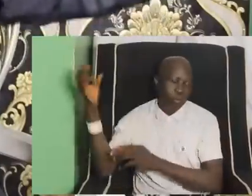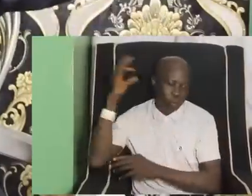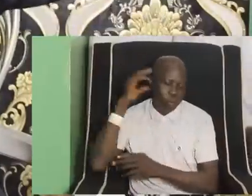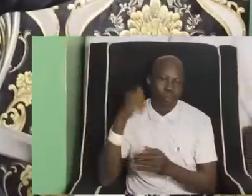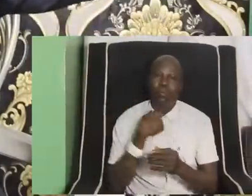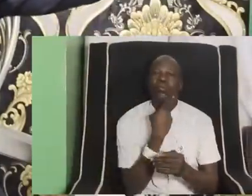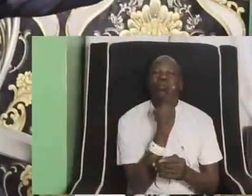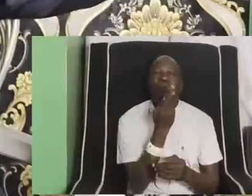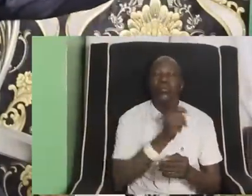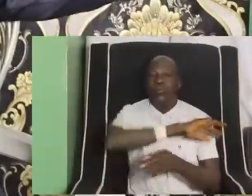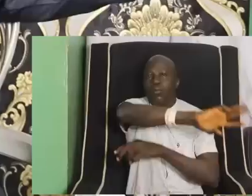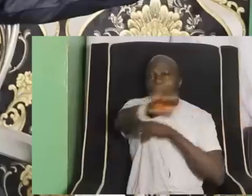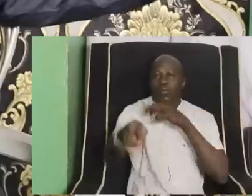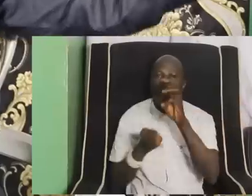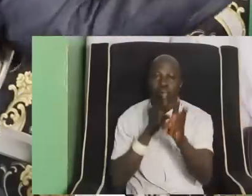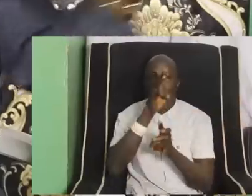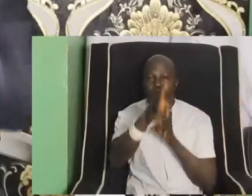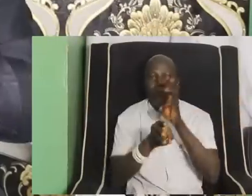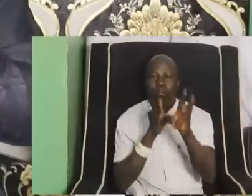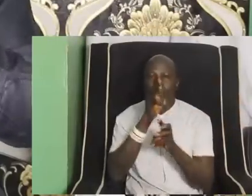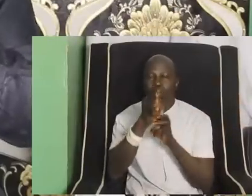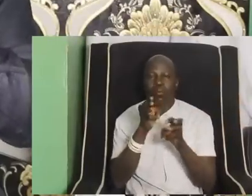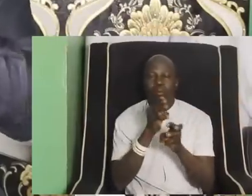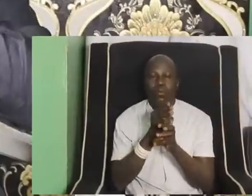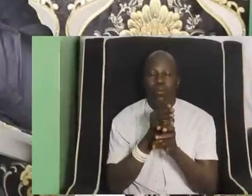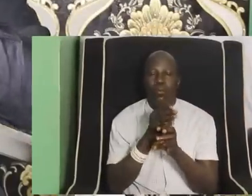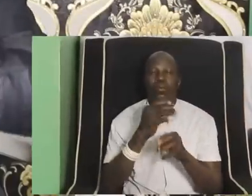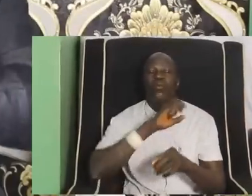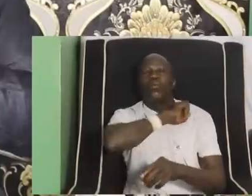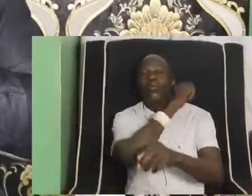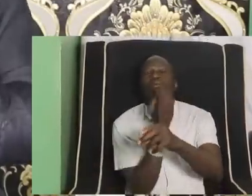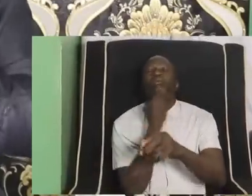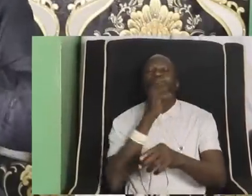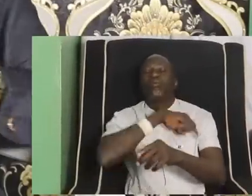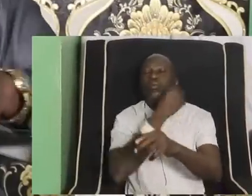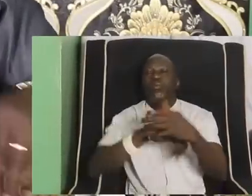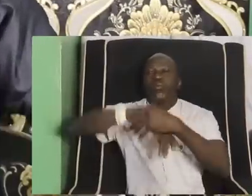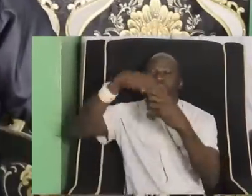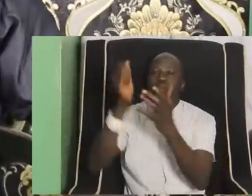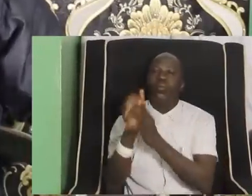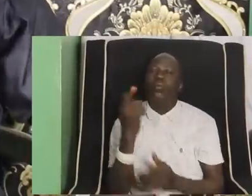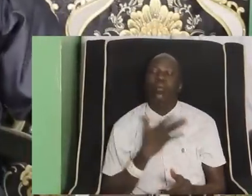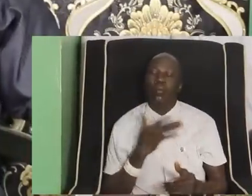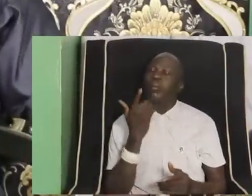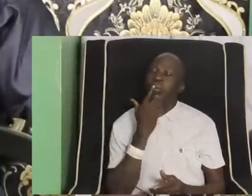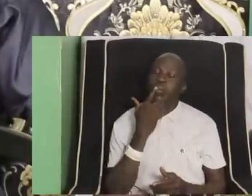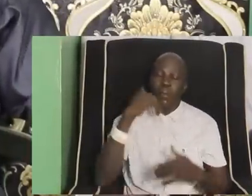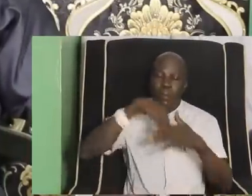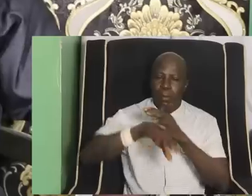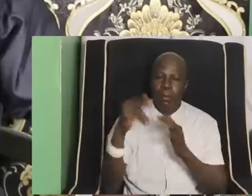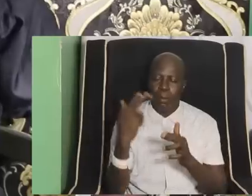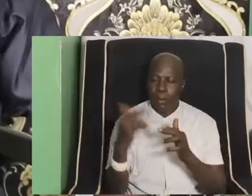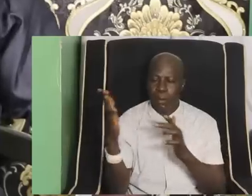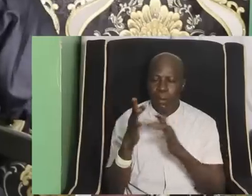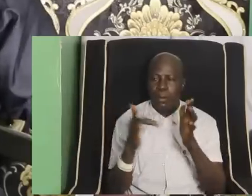that is hearing my voice jake jado agbaye in all over the world ase tenu me jade authority comes out from my mouth ni oruko Jesu